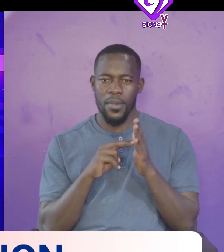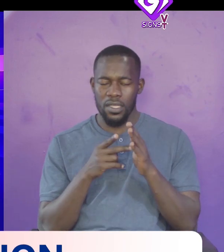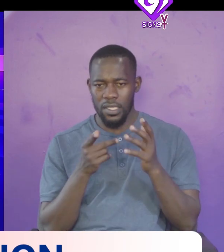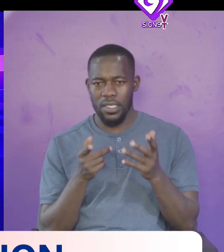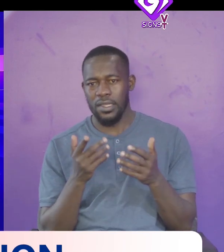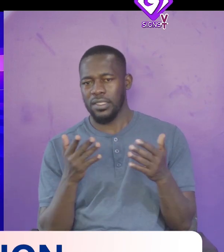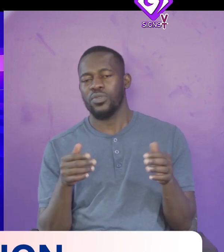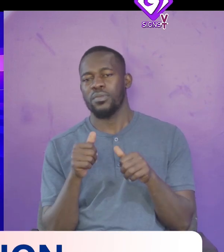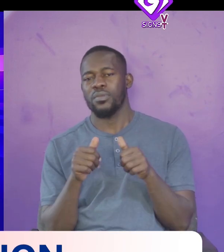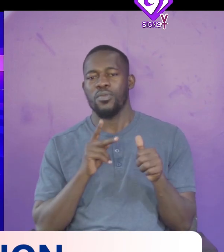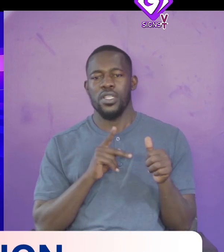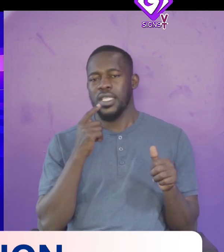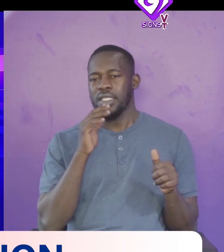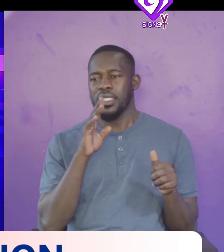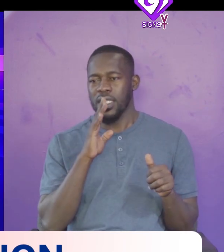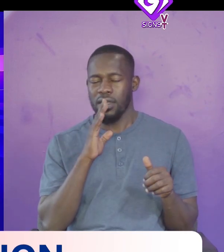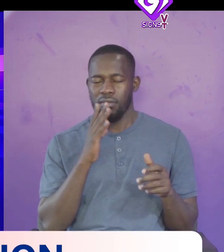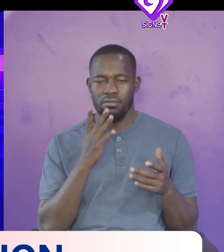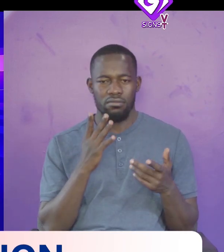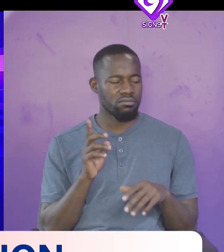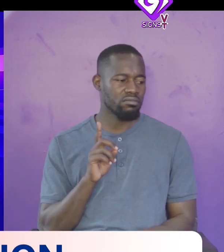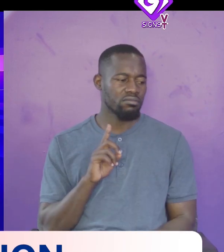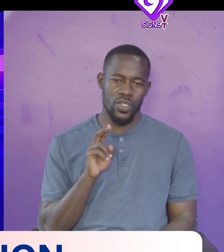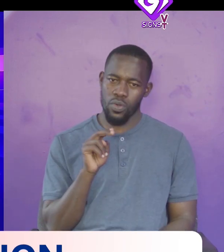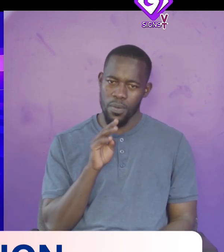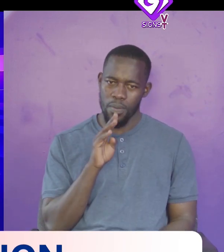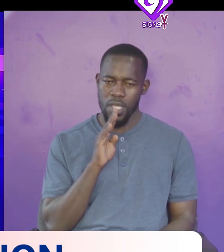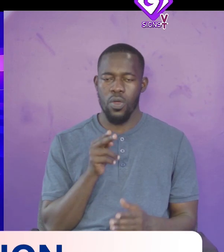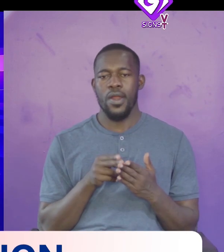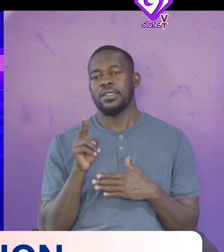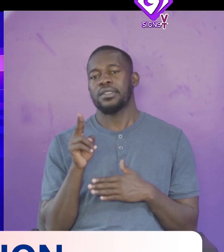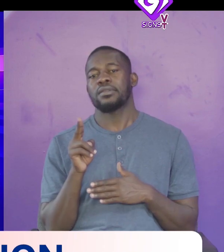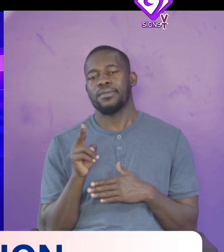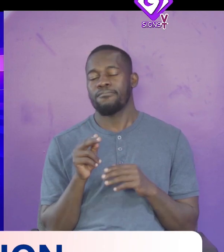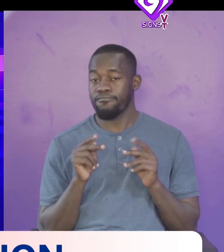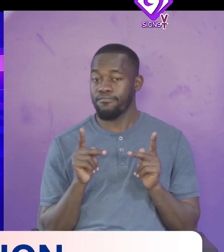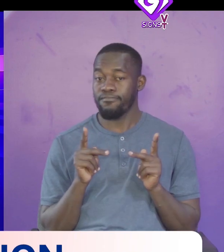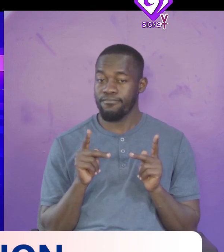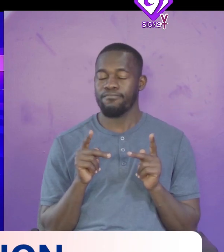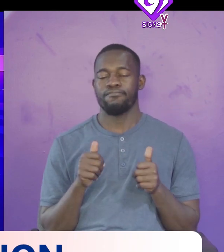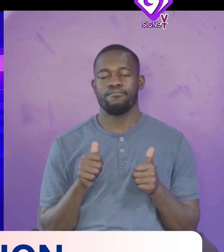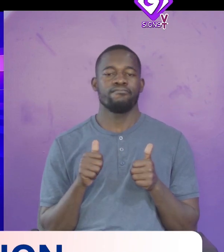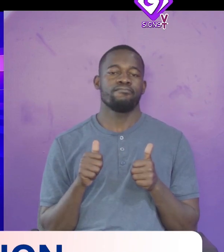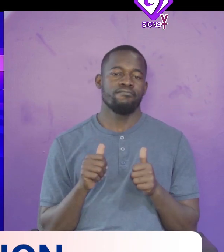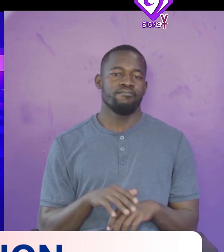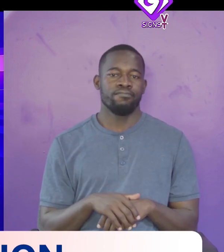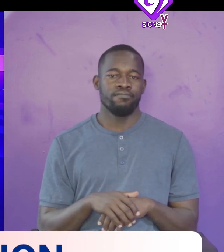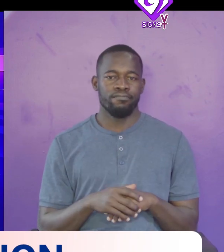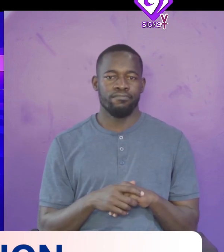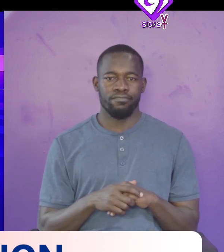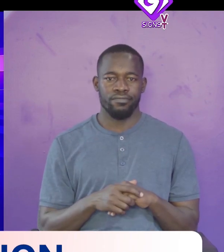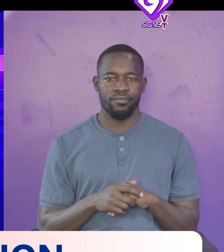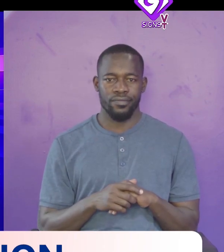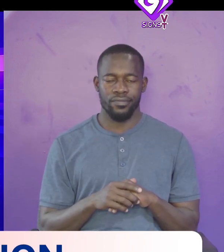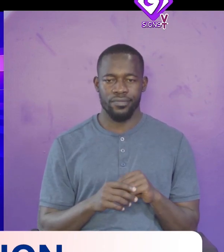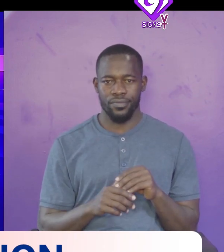say, exchanging words here and there. Let's be honest in this country. Okay. Yeah. All right. because it's claimed that